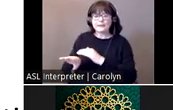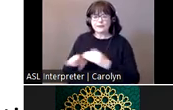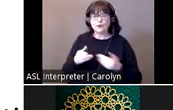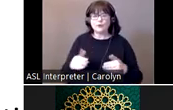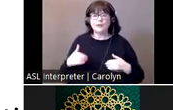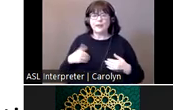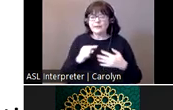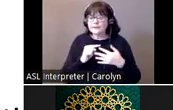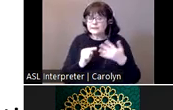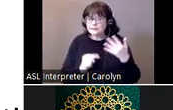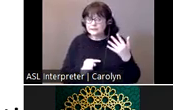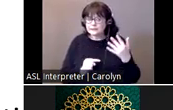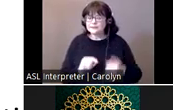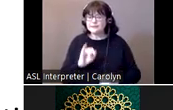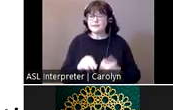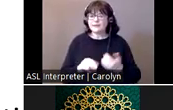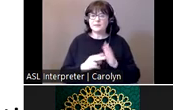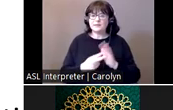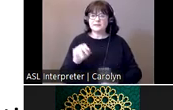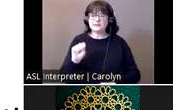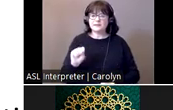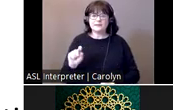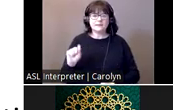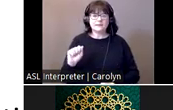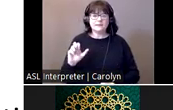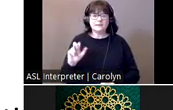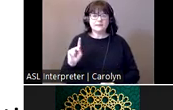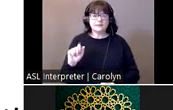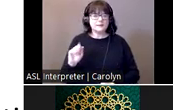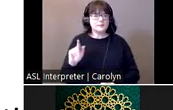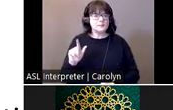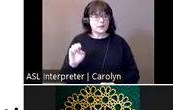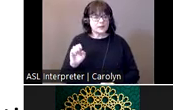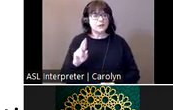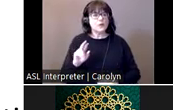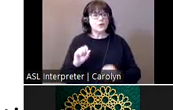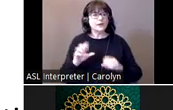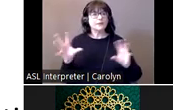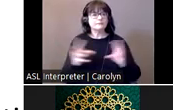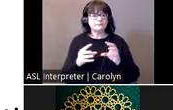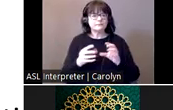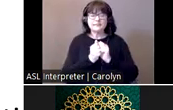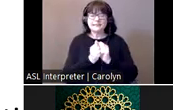being stackable and bundled together is a really important piece of